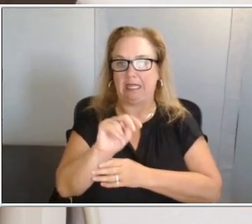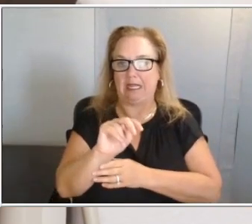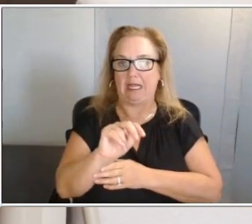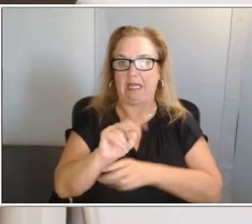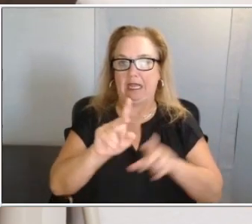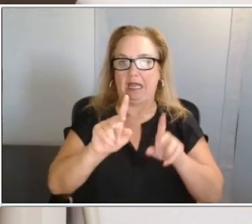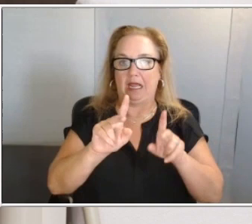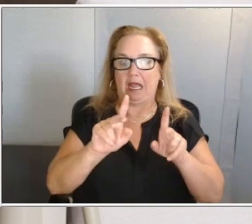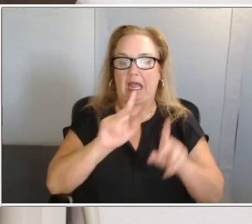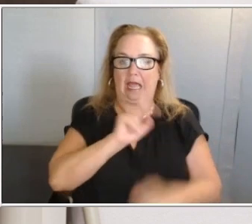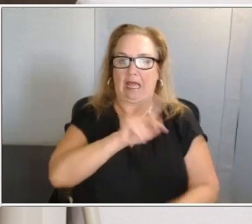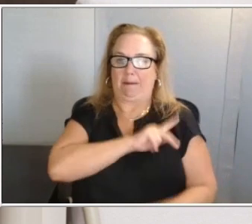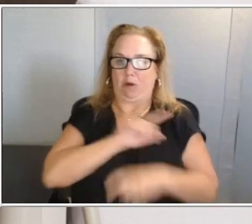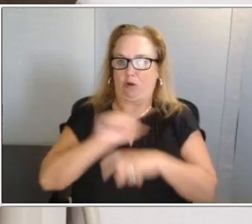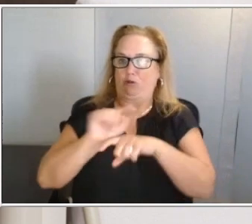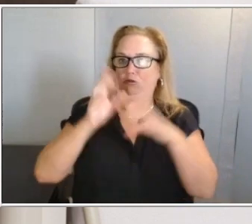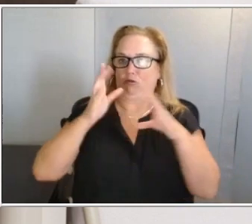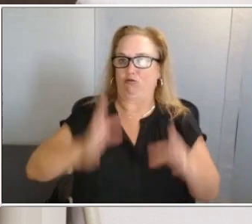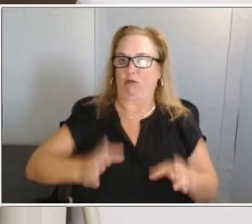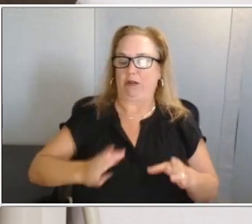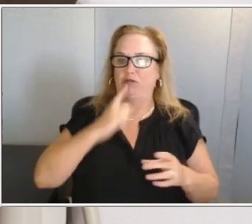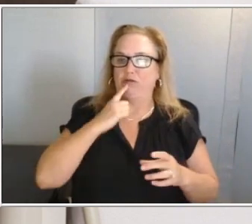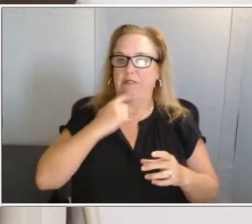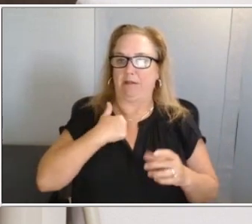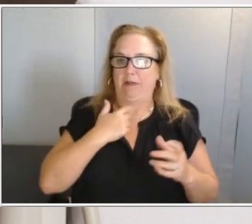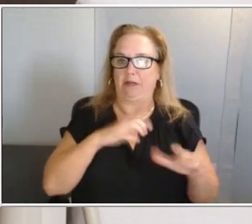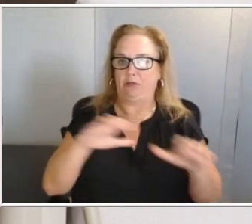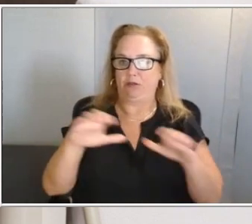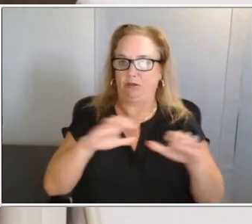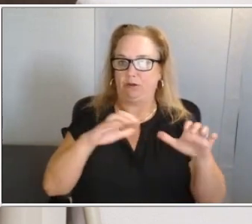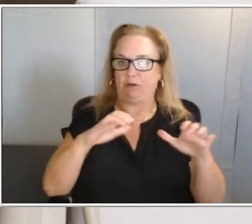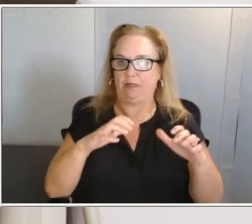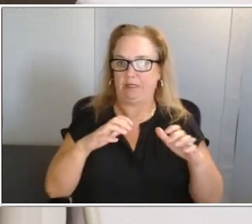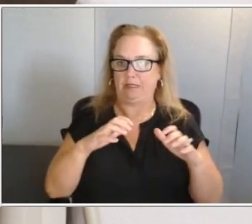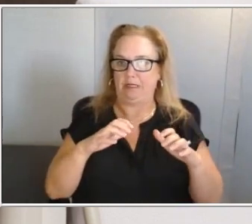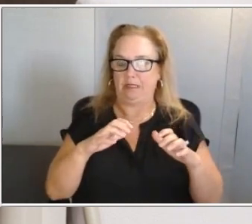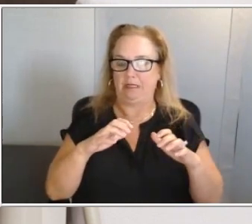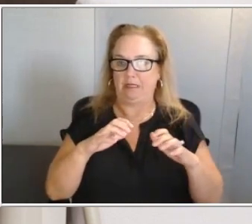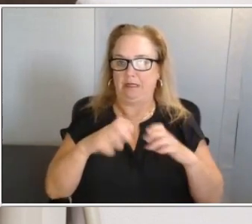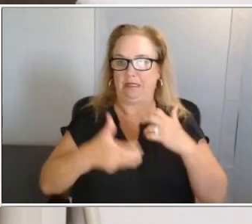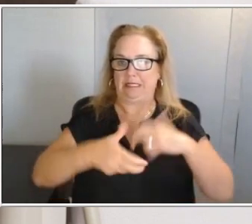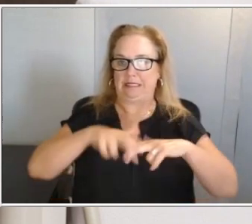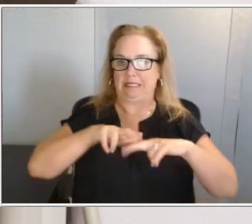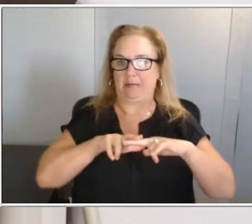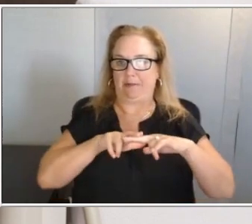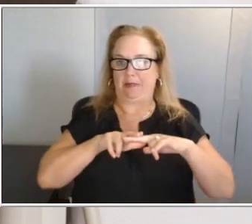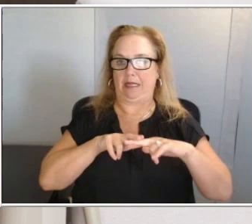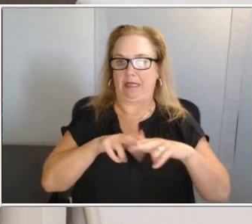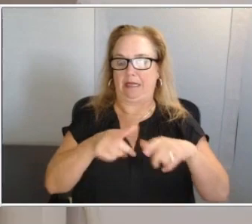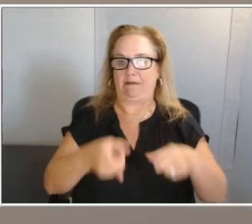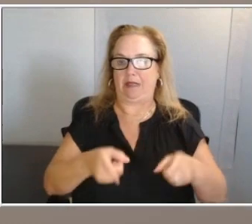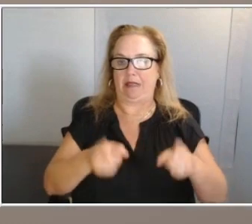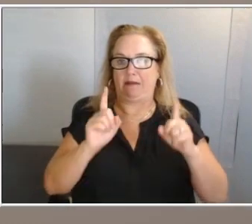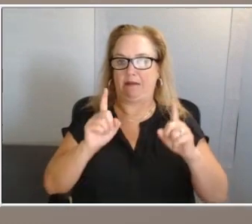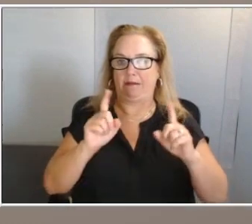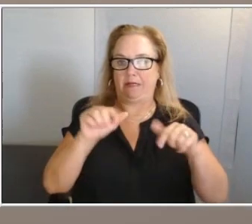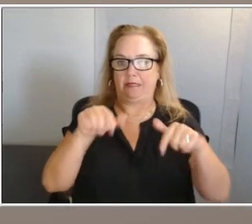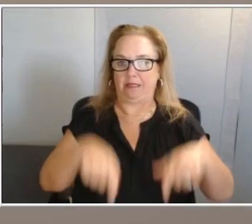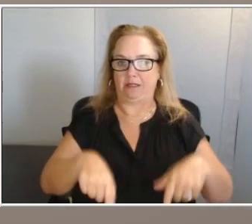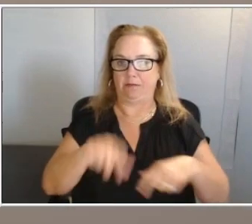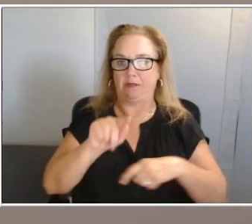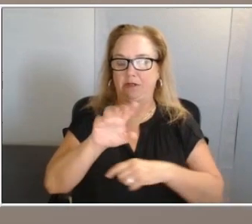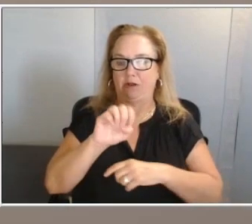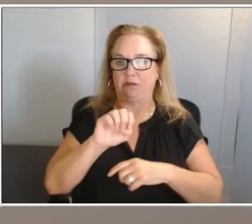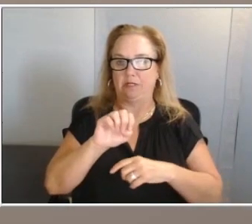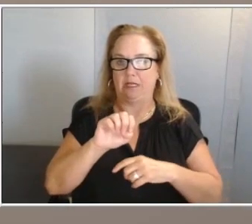she would tell me to do these. I'd do these set down, but then I'd have to lift my leg and touch my toes, and I'd have